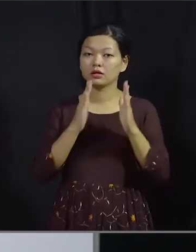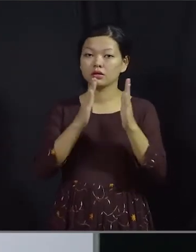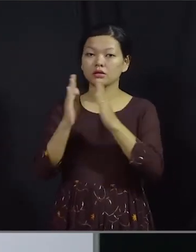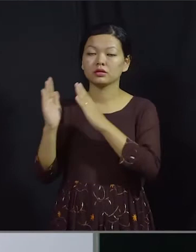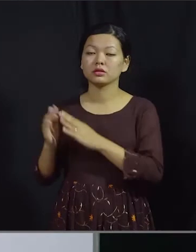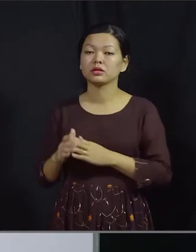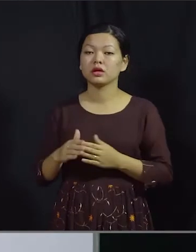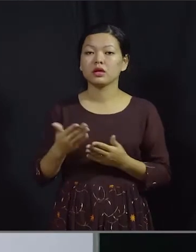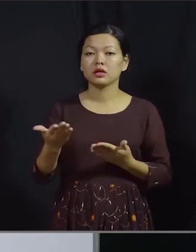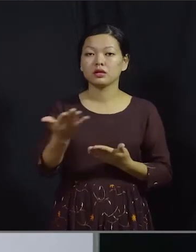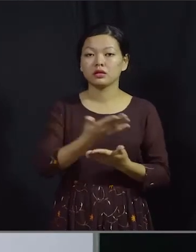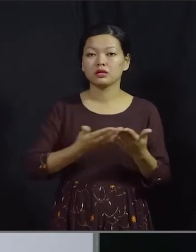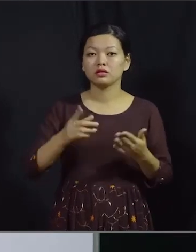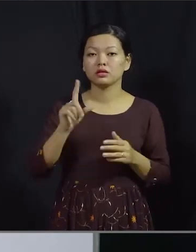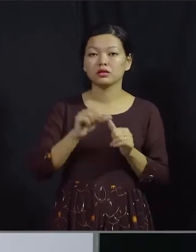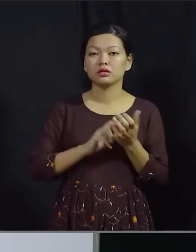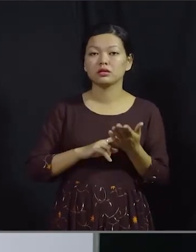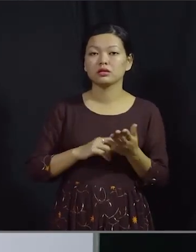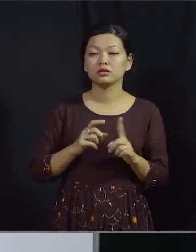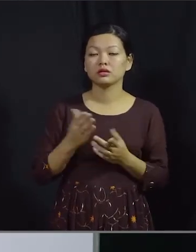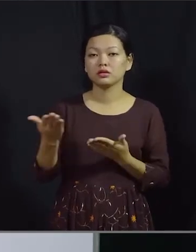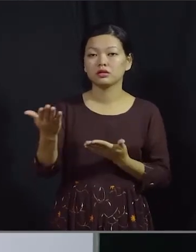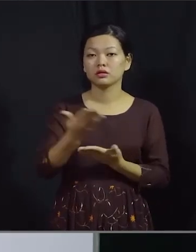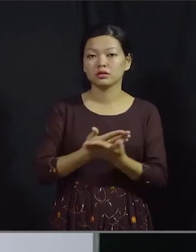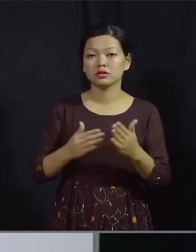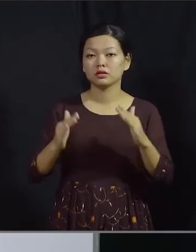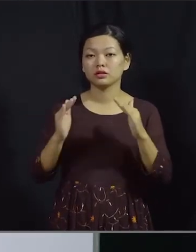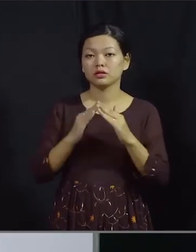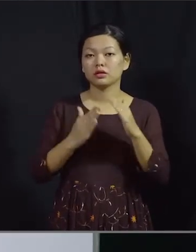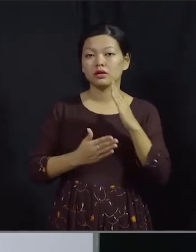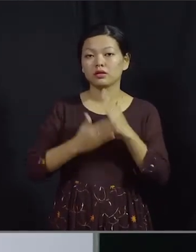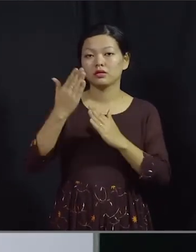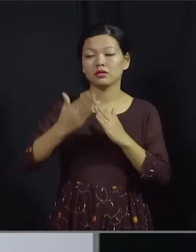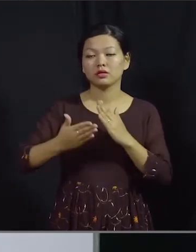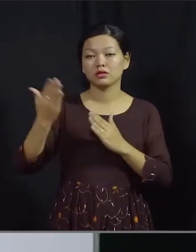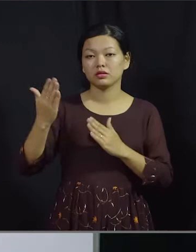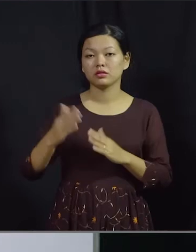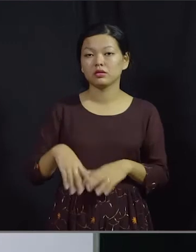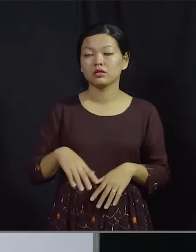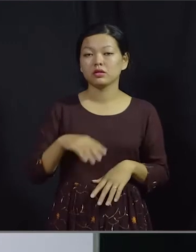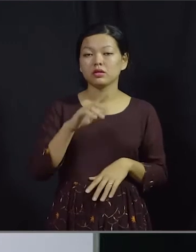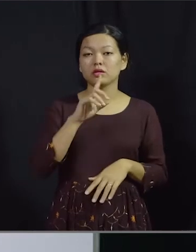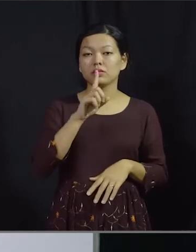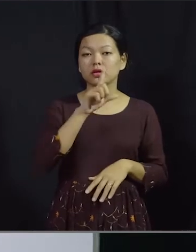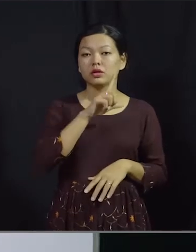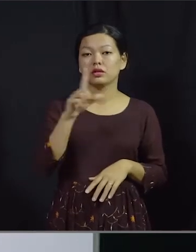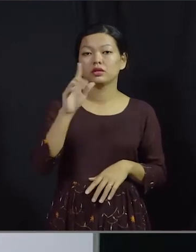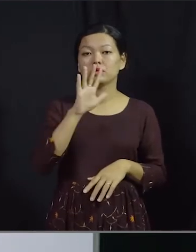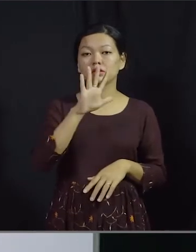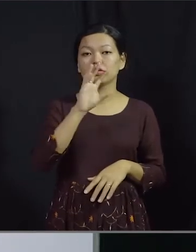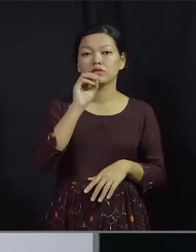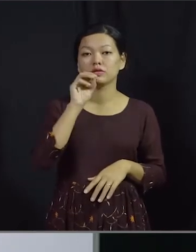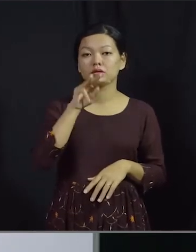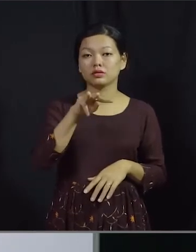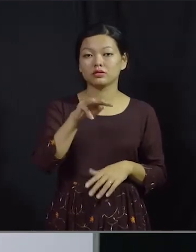be valued at 1,71,000. But the land and building value in your balance sheet is 1,50,000. That means there is